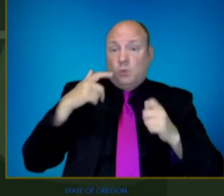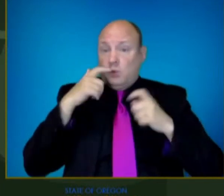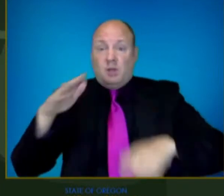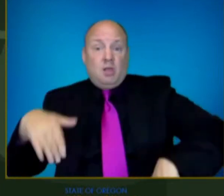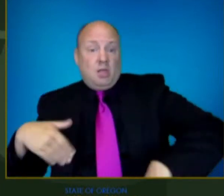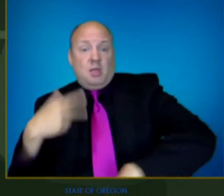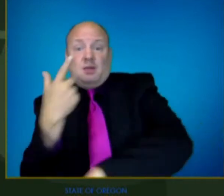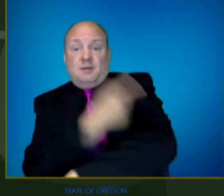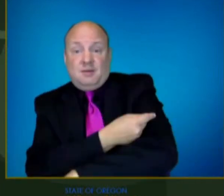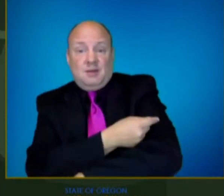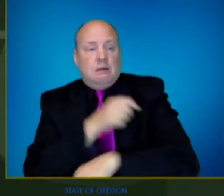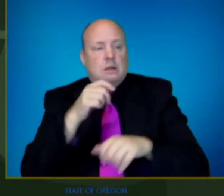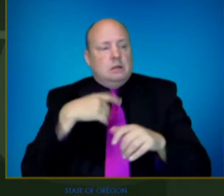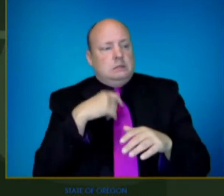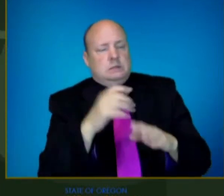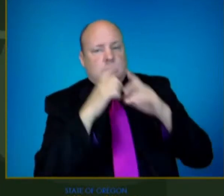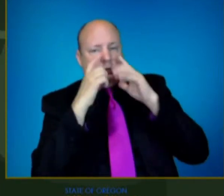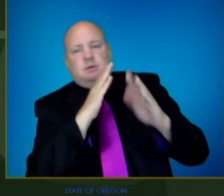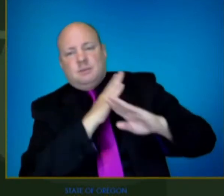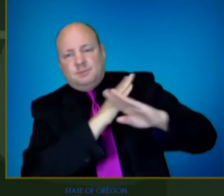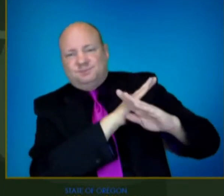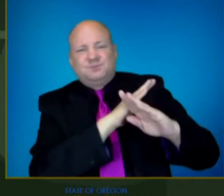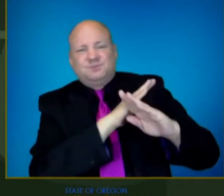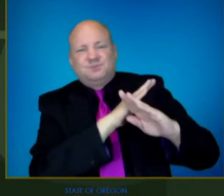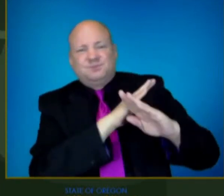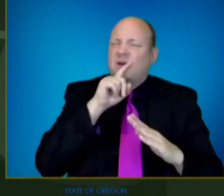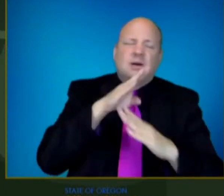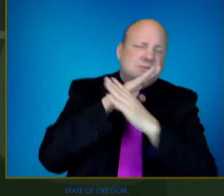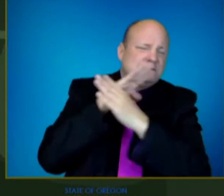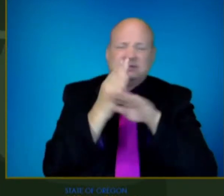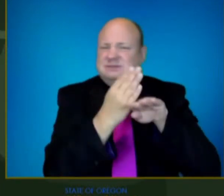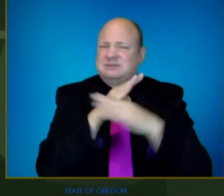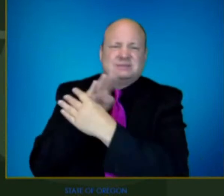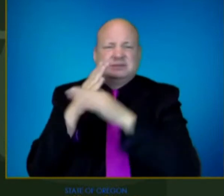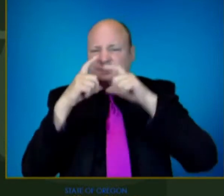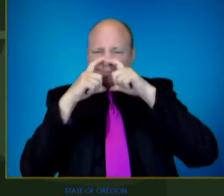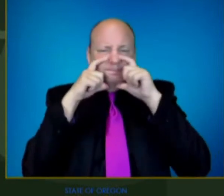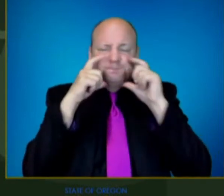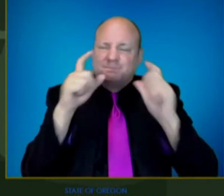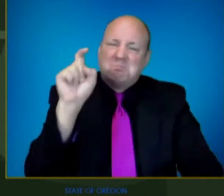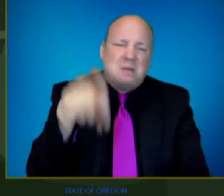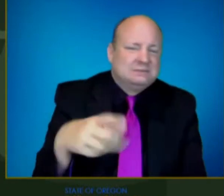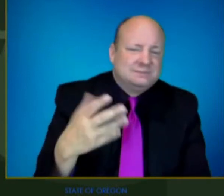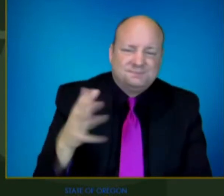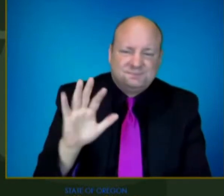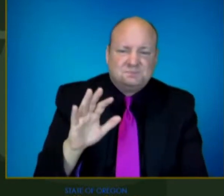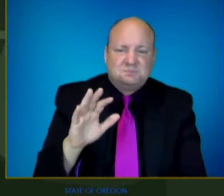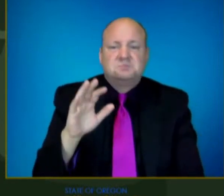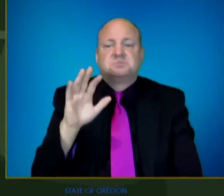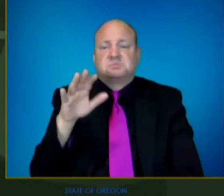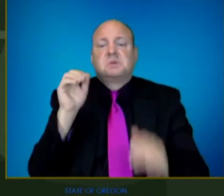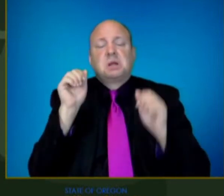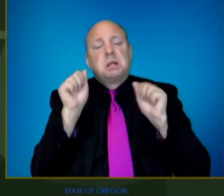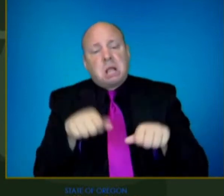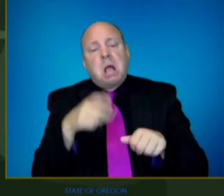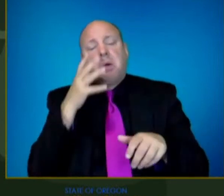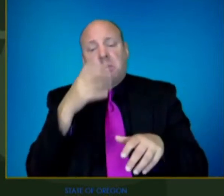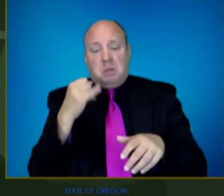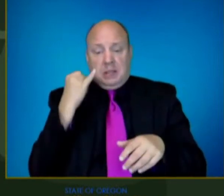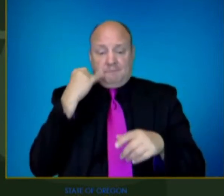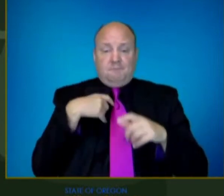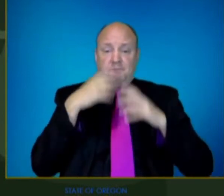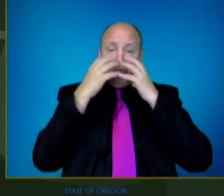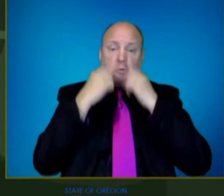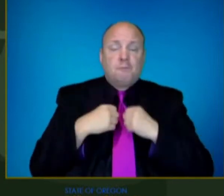risk of infection that exists for vaccinated people. They protect the person wearing the mask as well as those around them. When